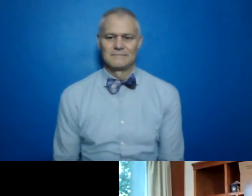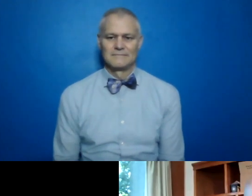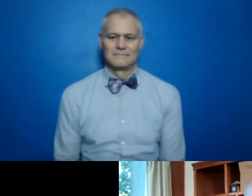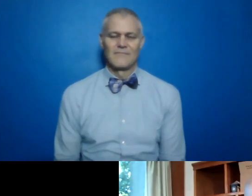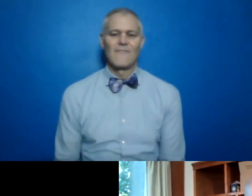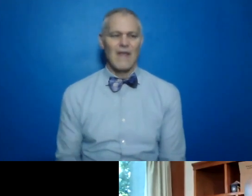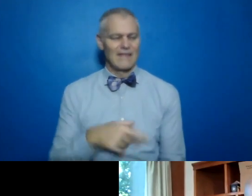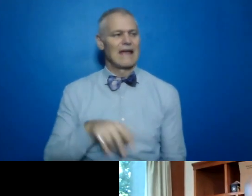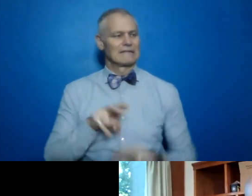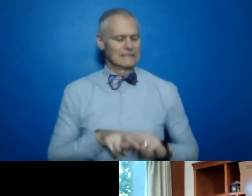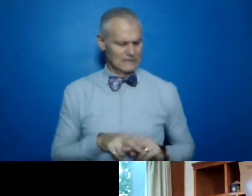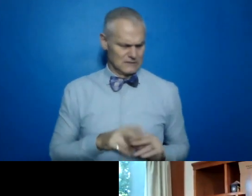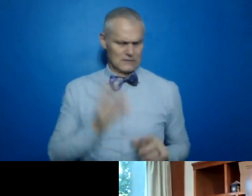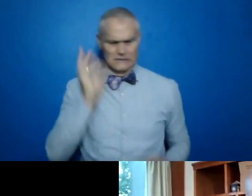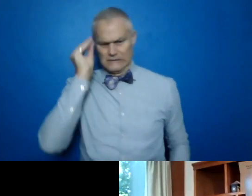sit with. And so